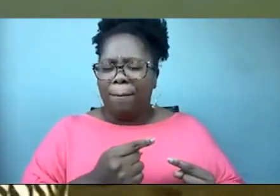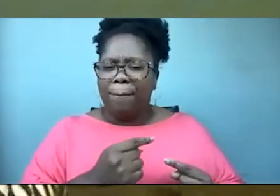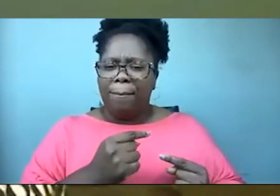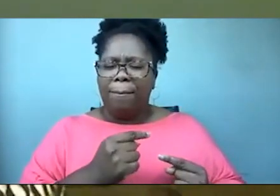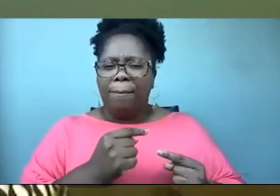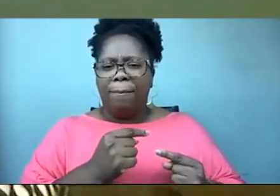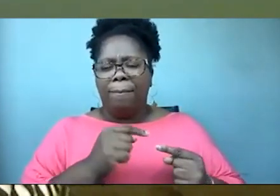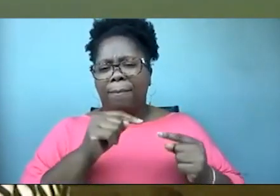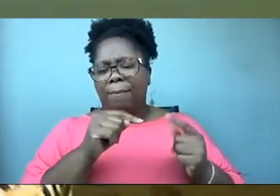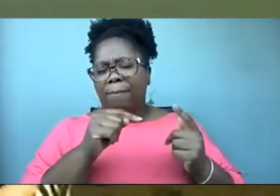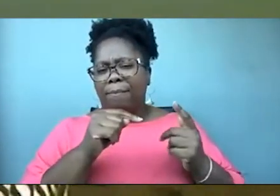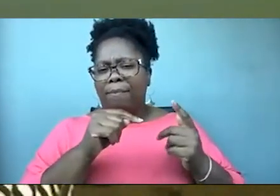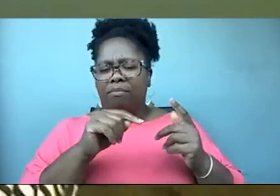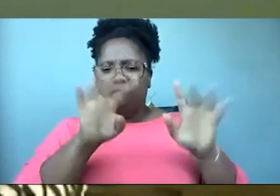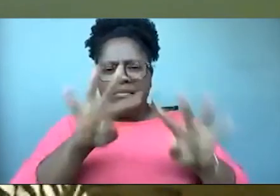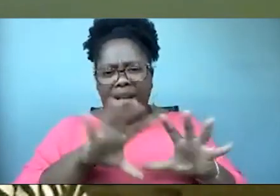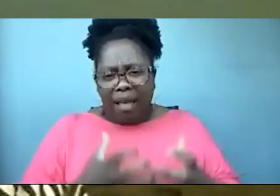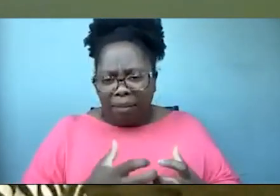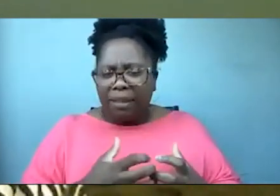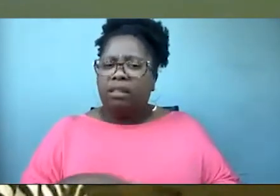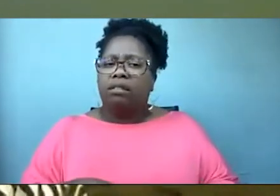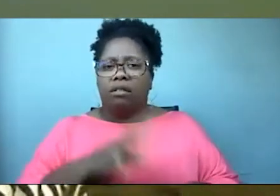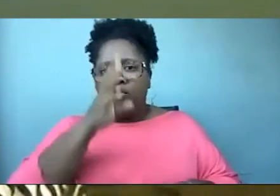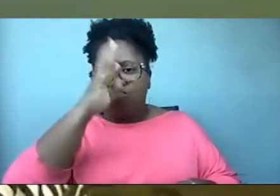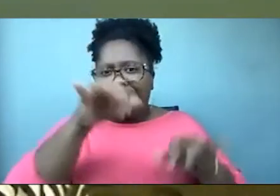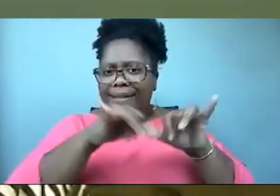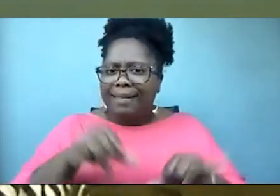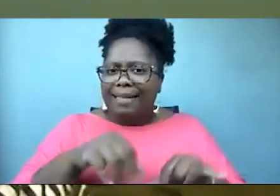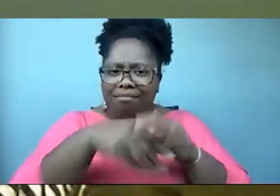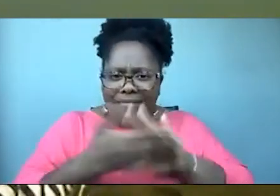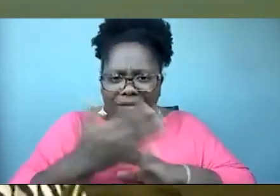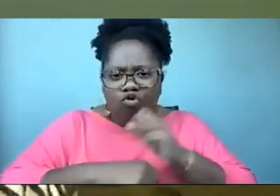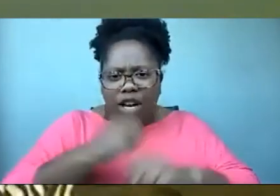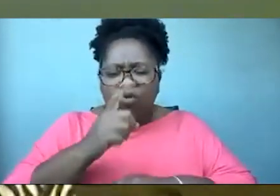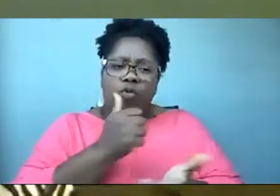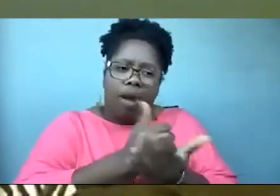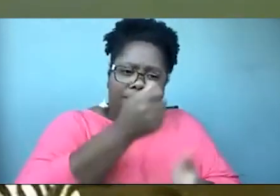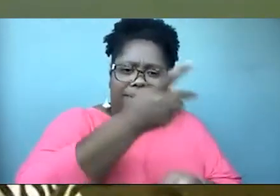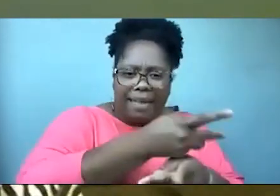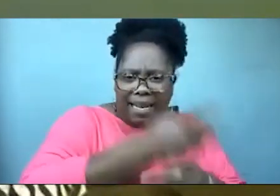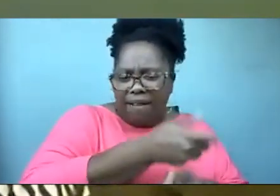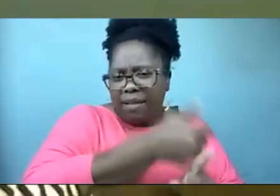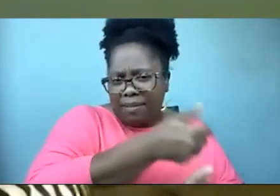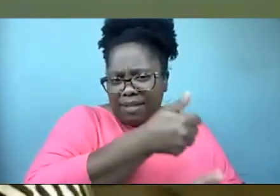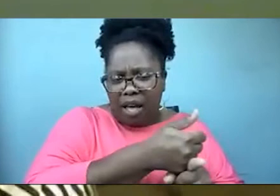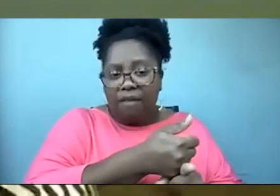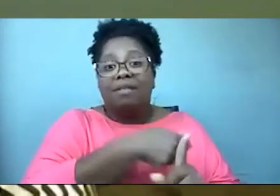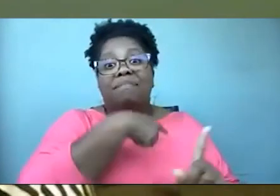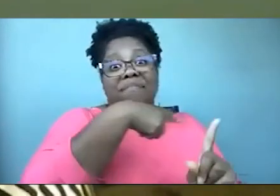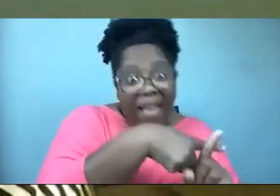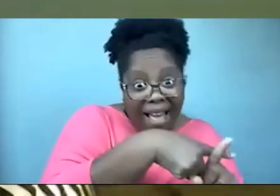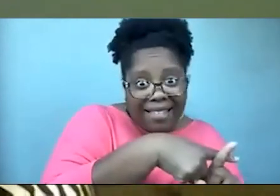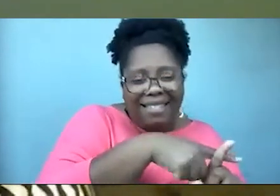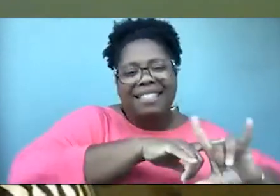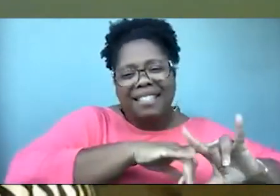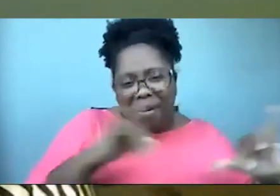of themselves, in addition to advocating and holding our politicians more accountable and engaging them in this